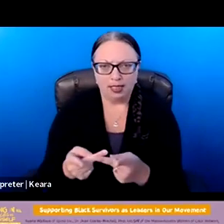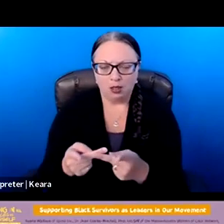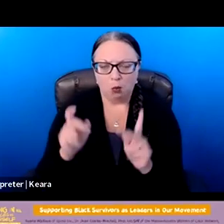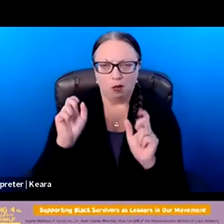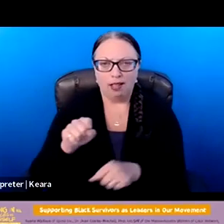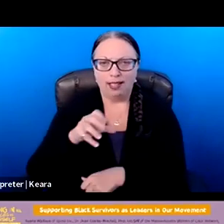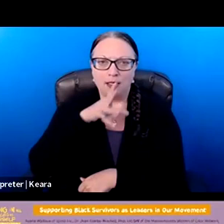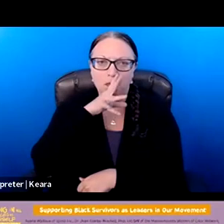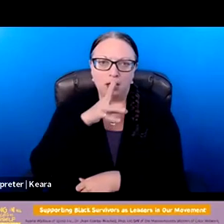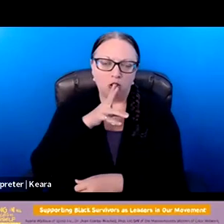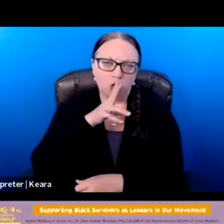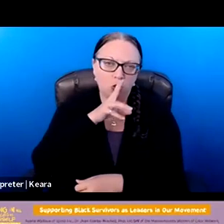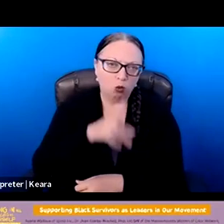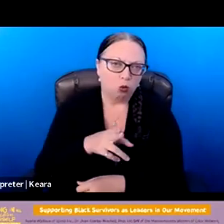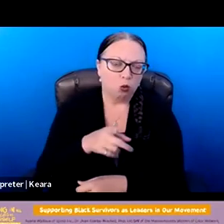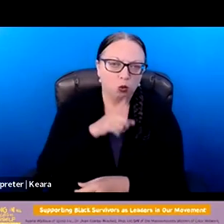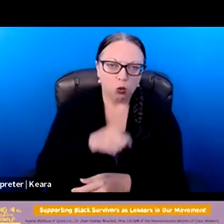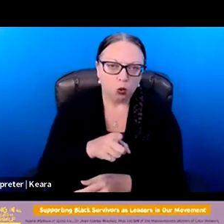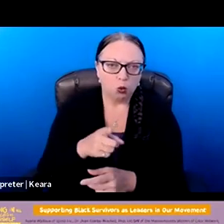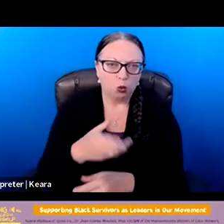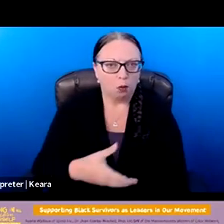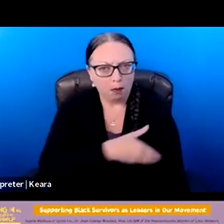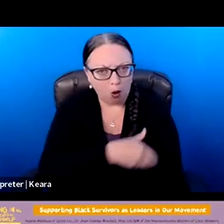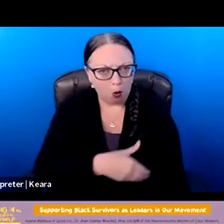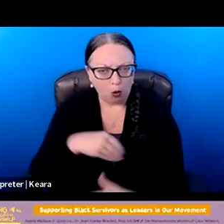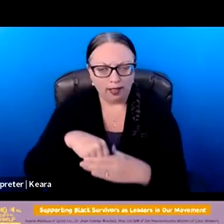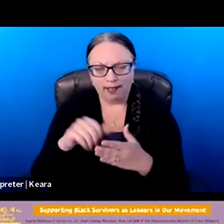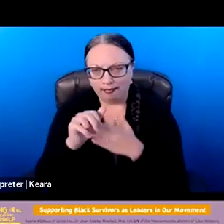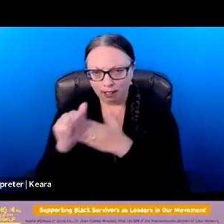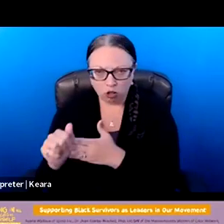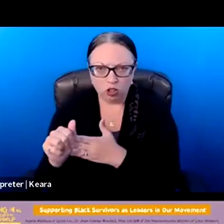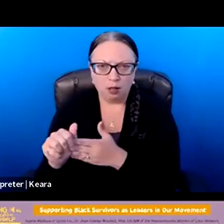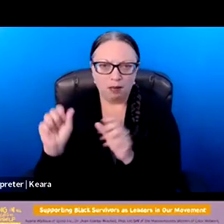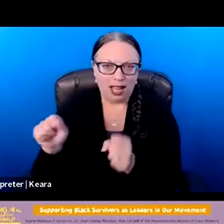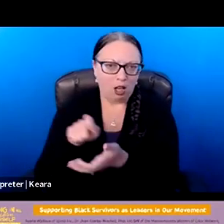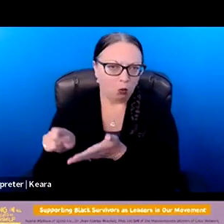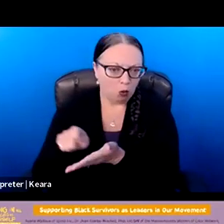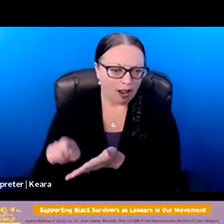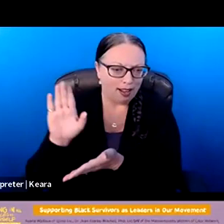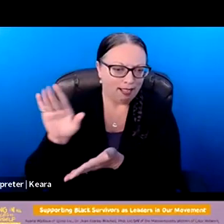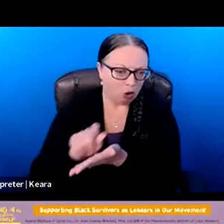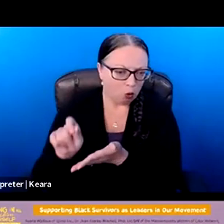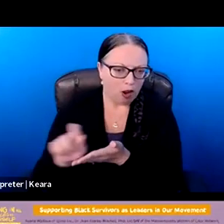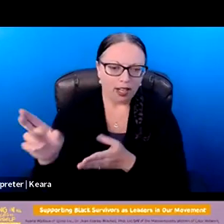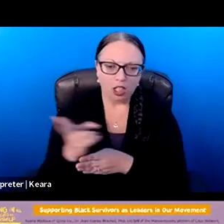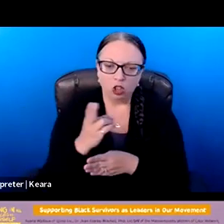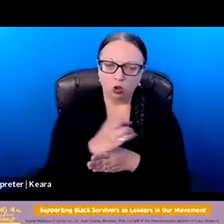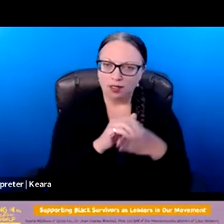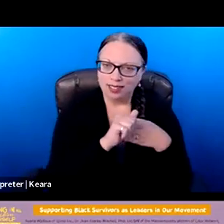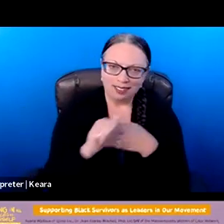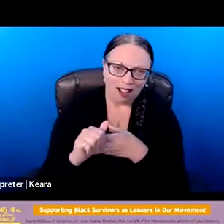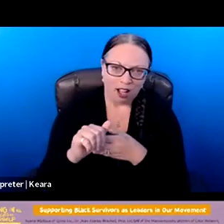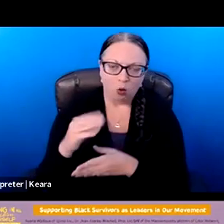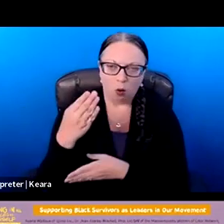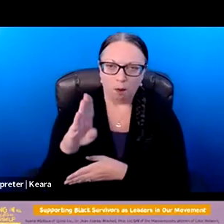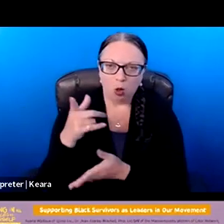to power, where they can be in leadership, where they can write, and their writing is used as a guide for or blueprint for